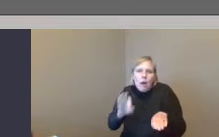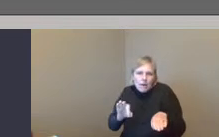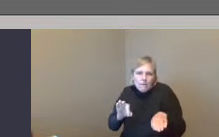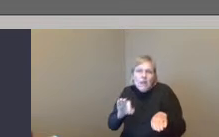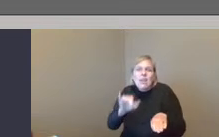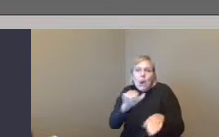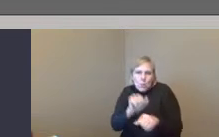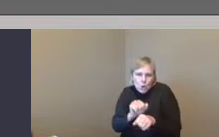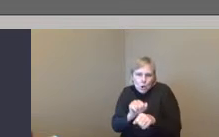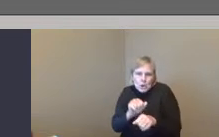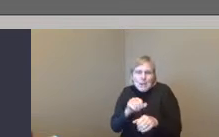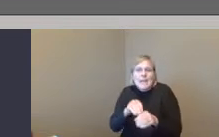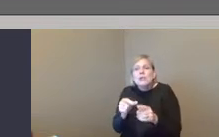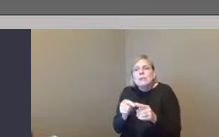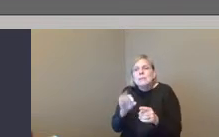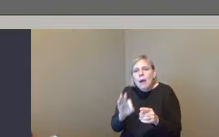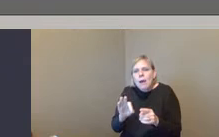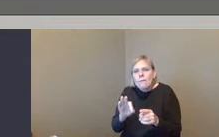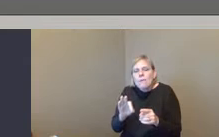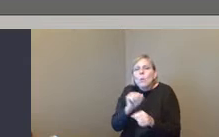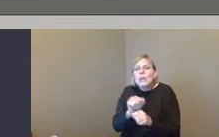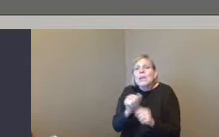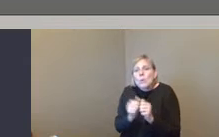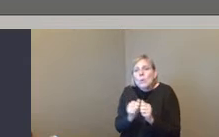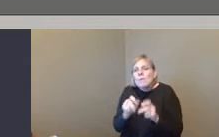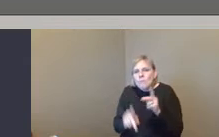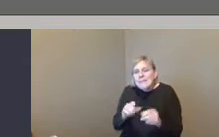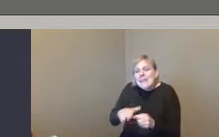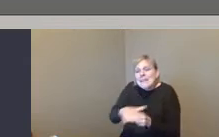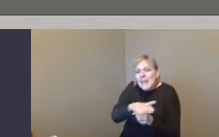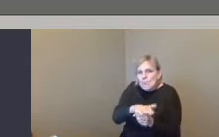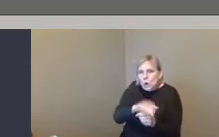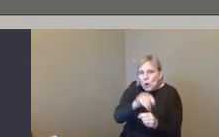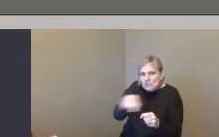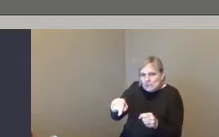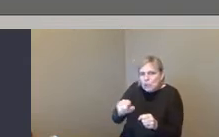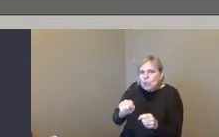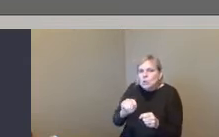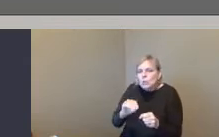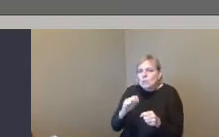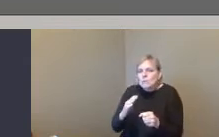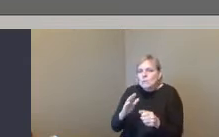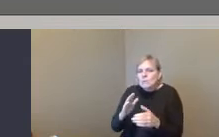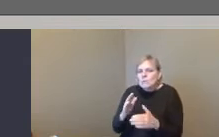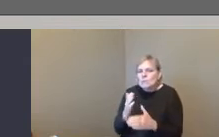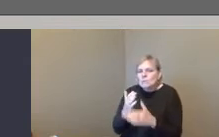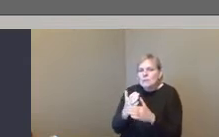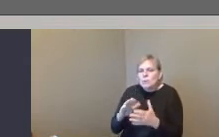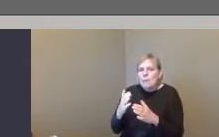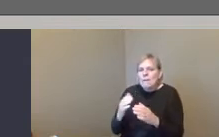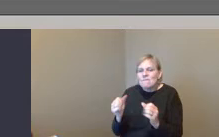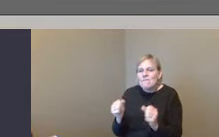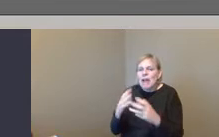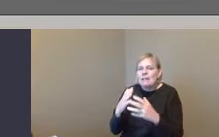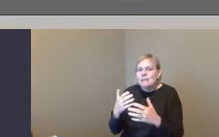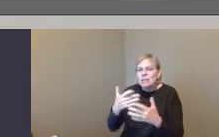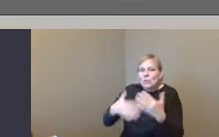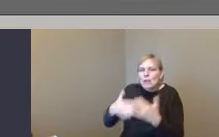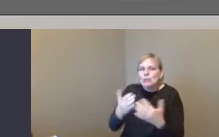that work in terms of working with folks in neighborhoods to disrupt violent